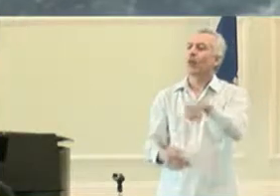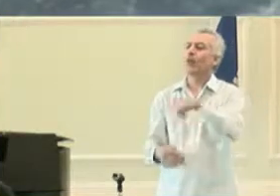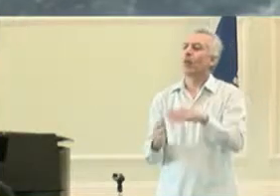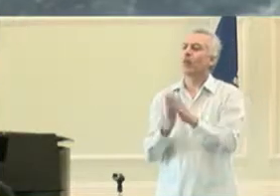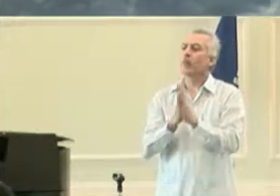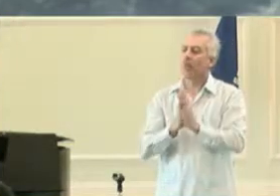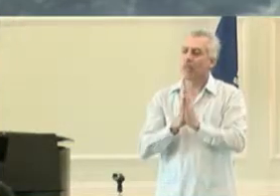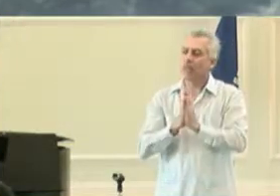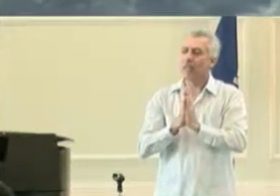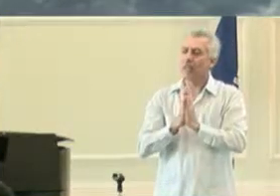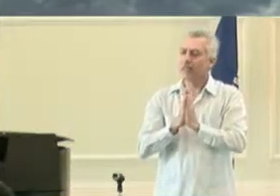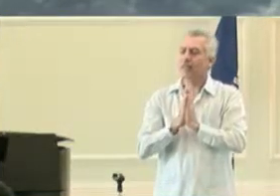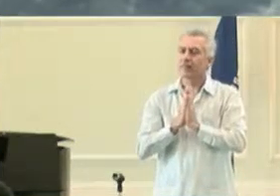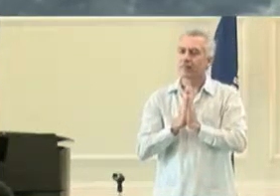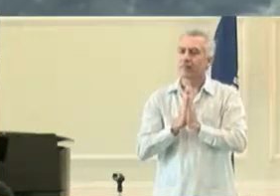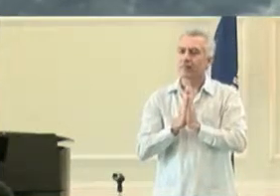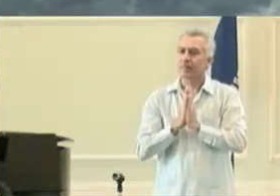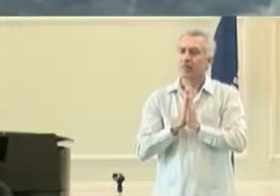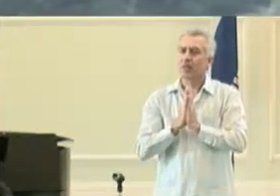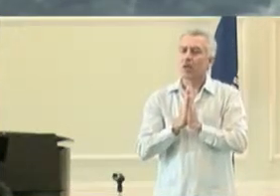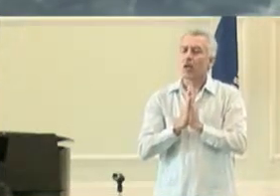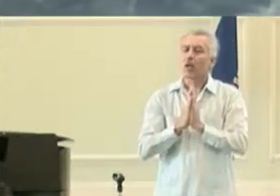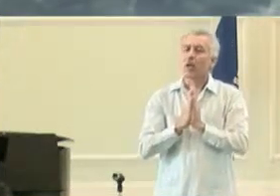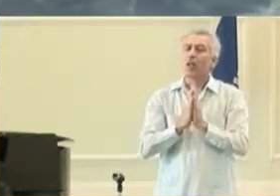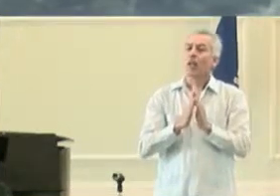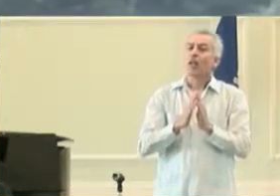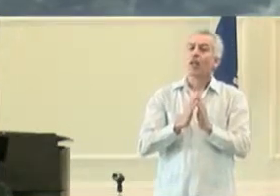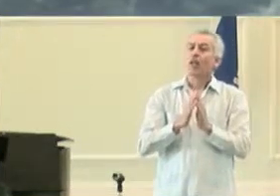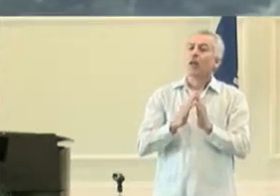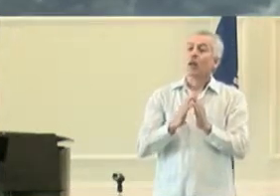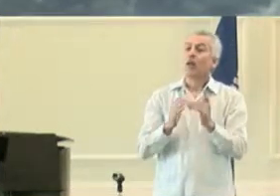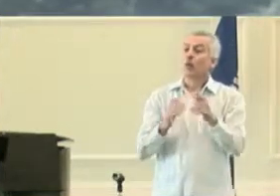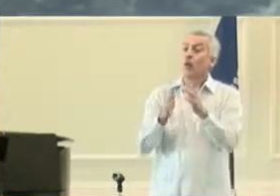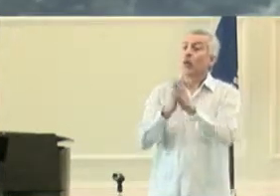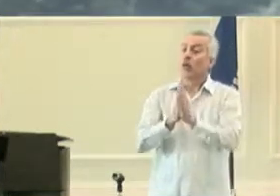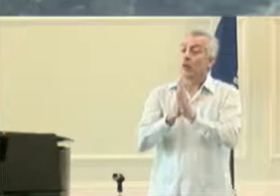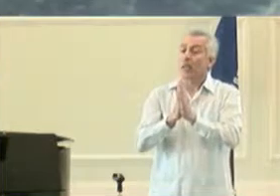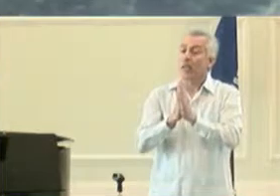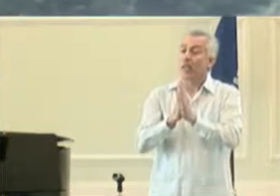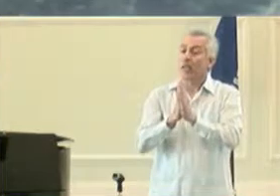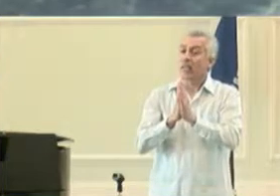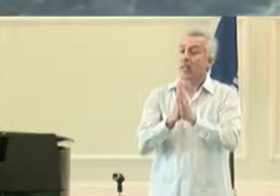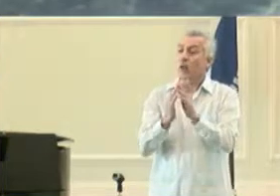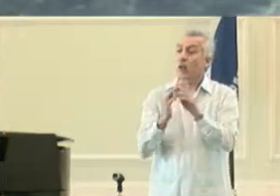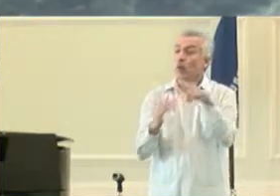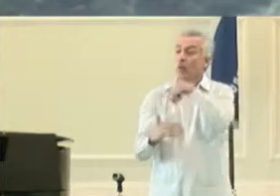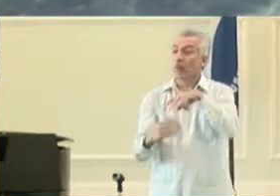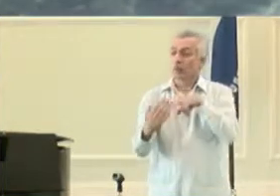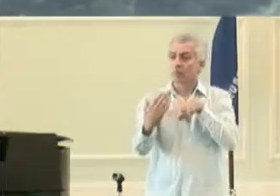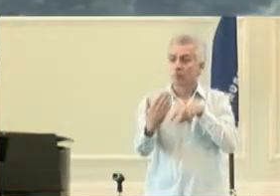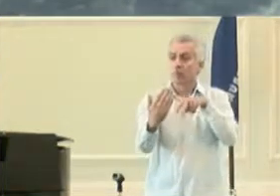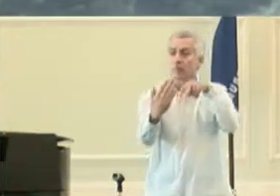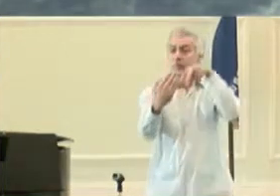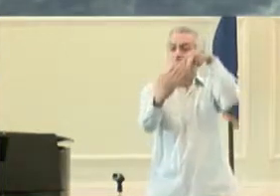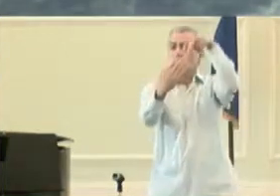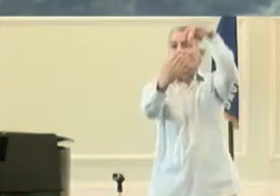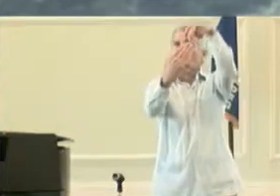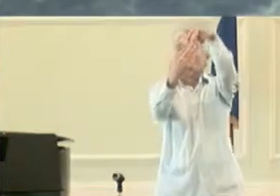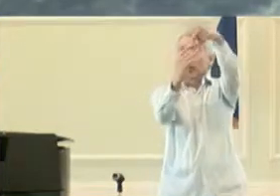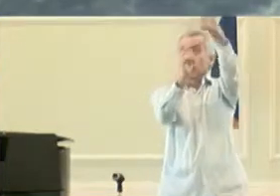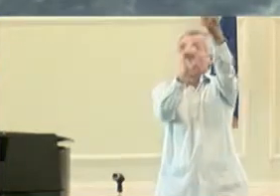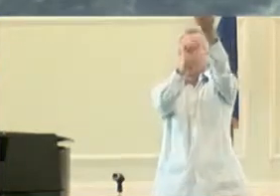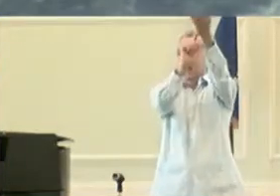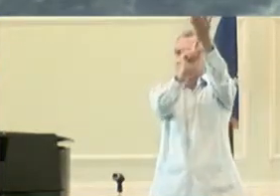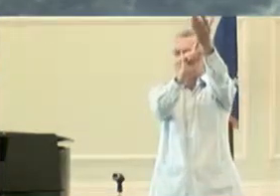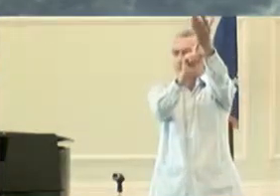God doesn't come down to your level. When you pray, you actually go up to his level. You actually